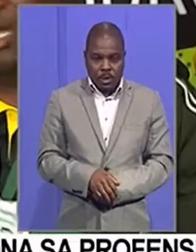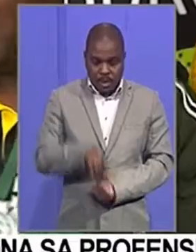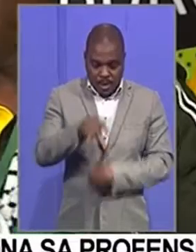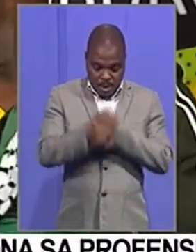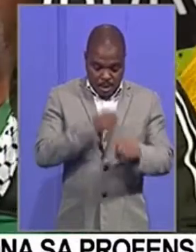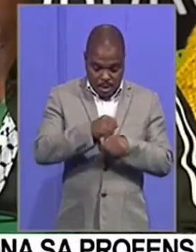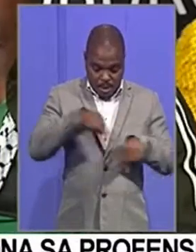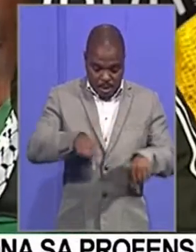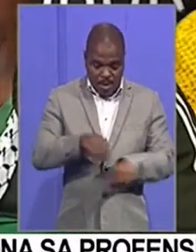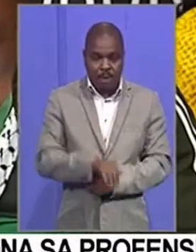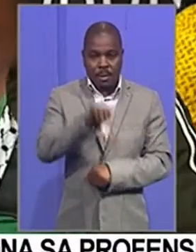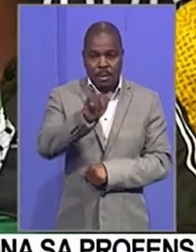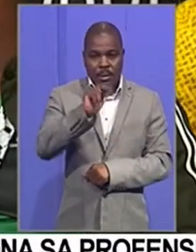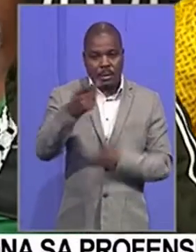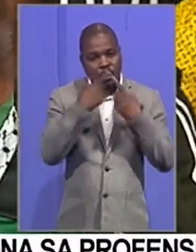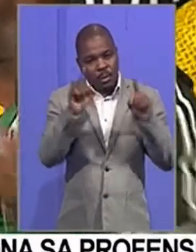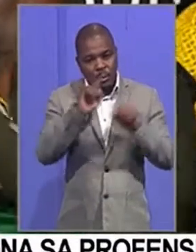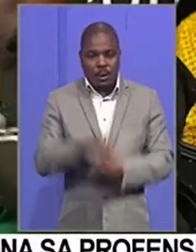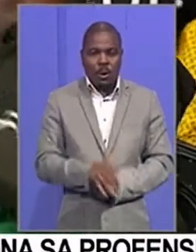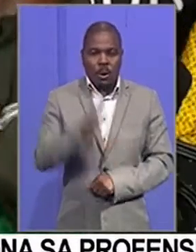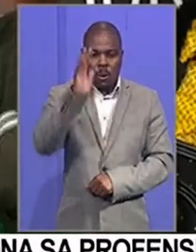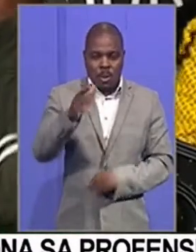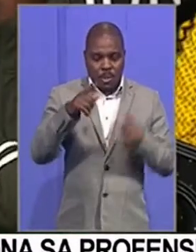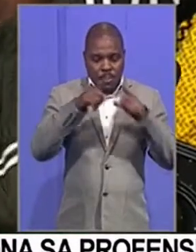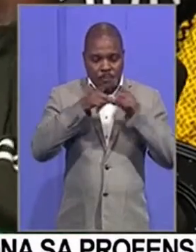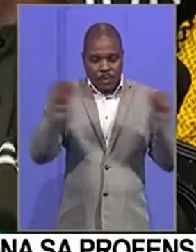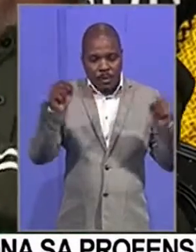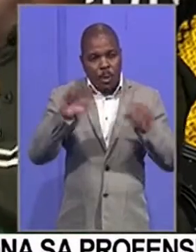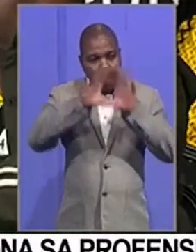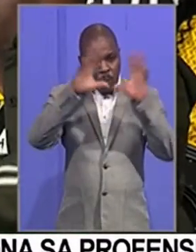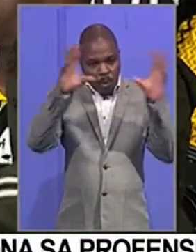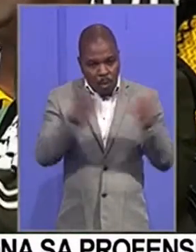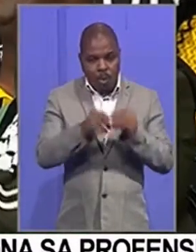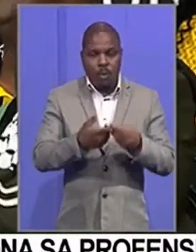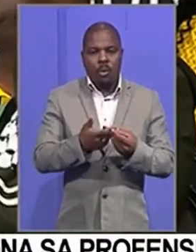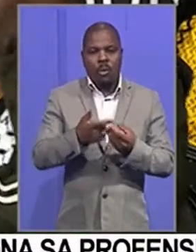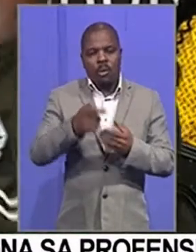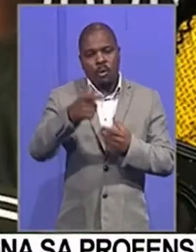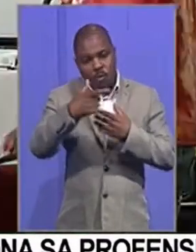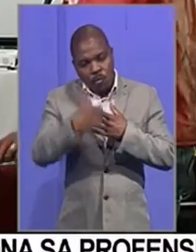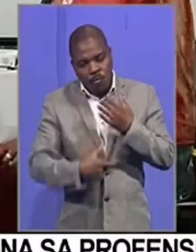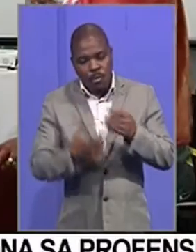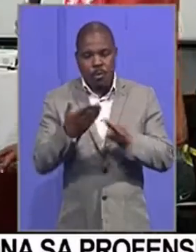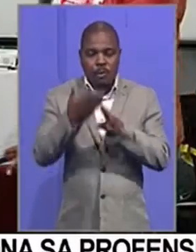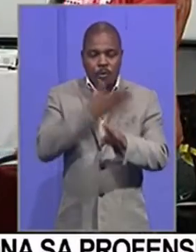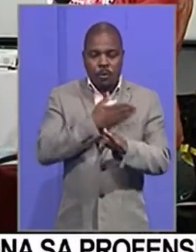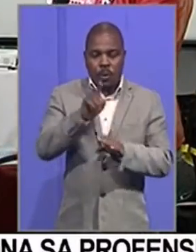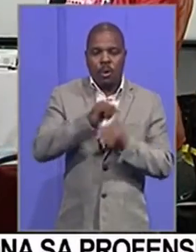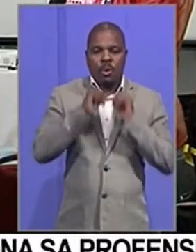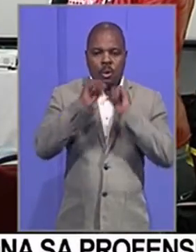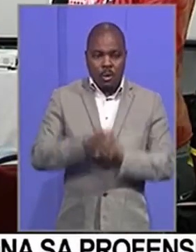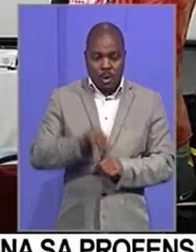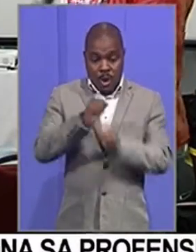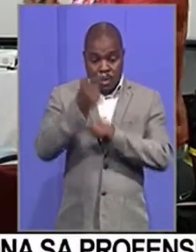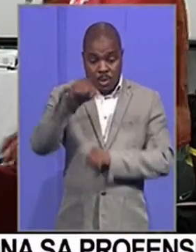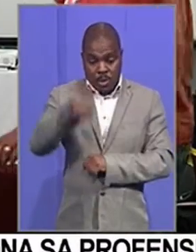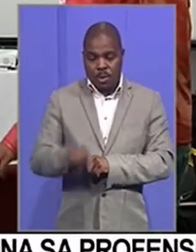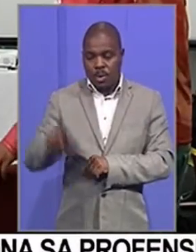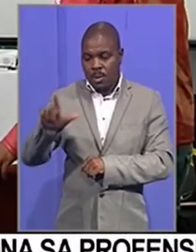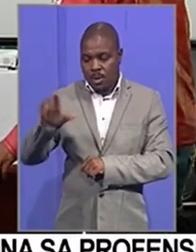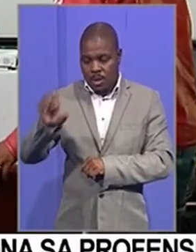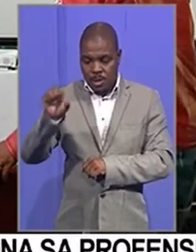monongwaga ANC e boletse hore e tlabe e phethetse diboka tsohle tsa yona ka kgwedi ya Phupu. Ha e le Gauteng, Panyaza